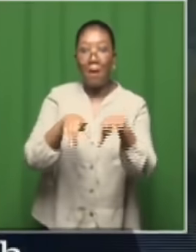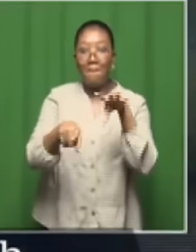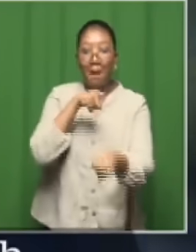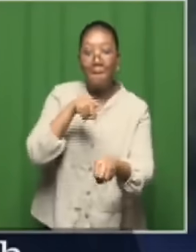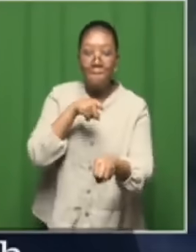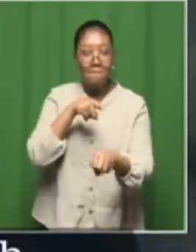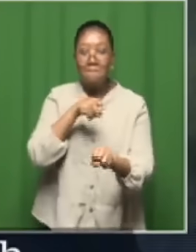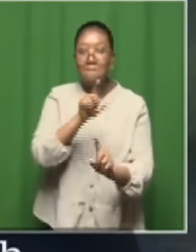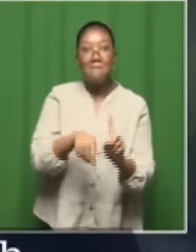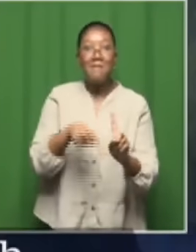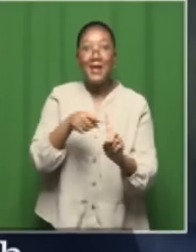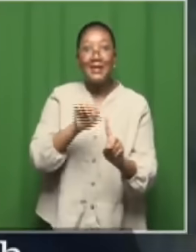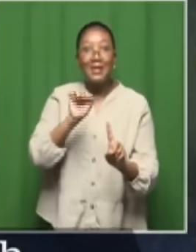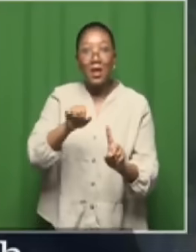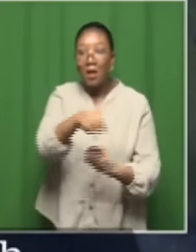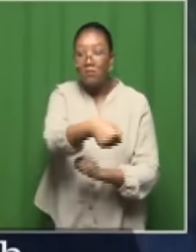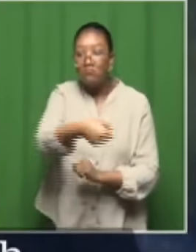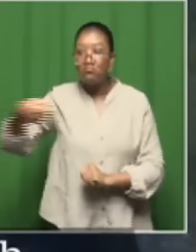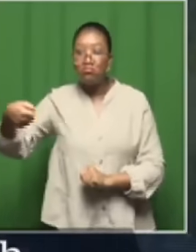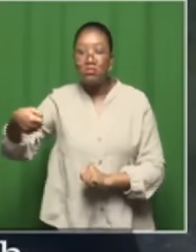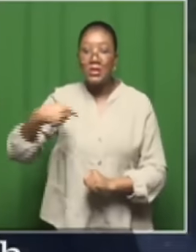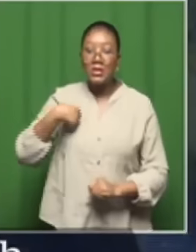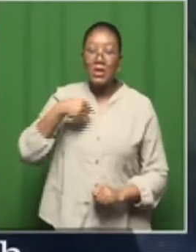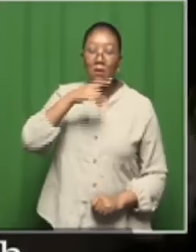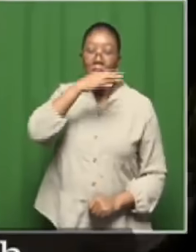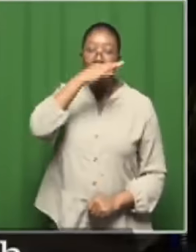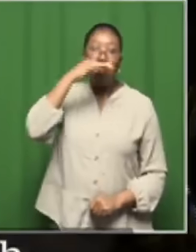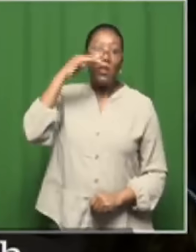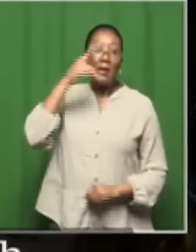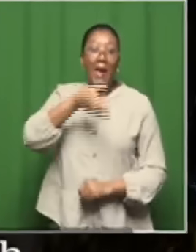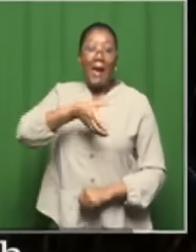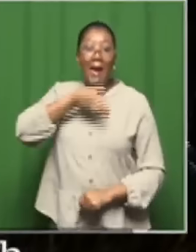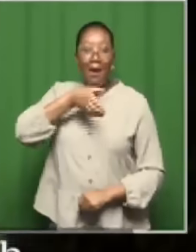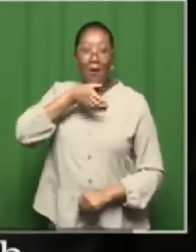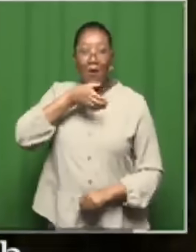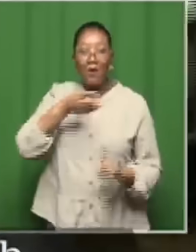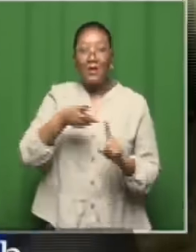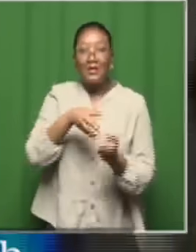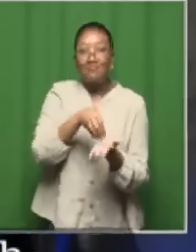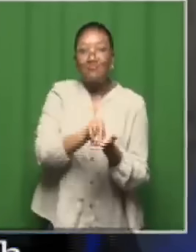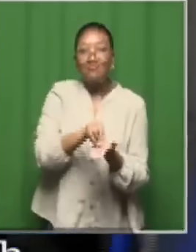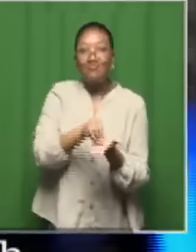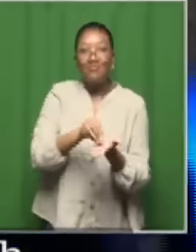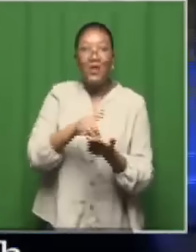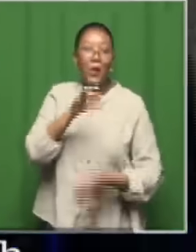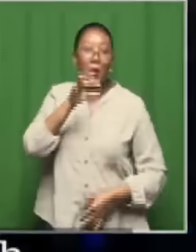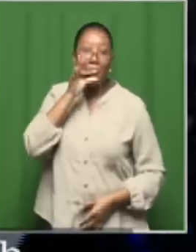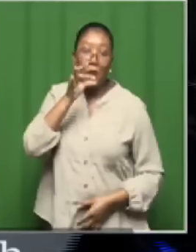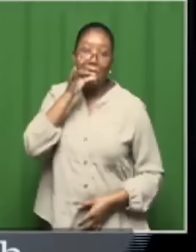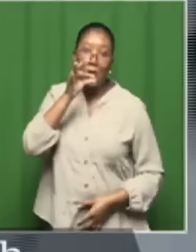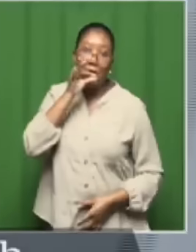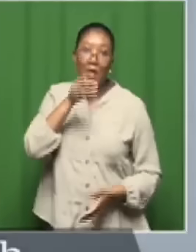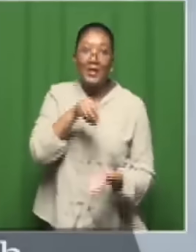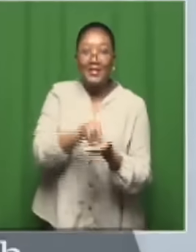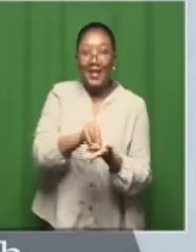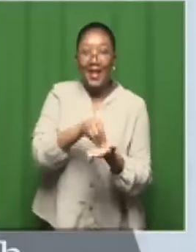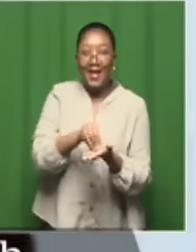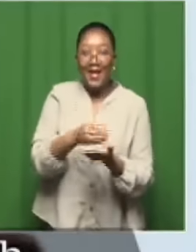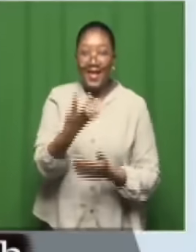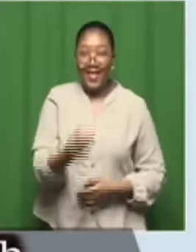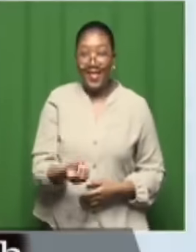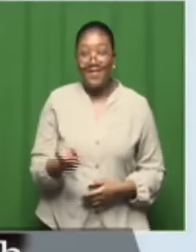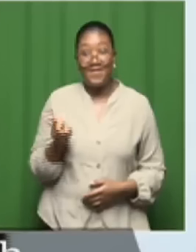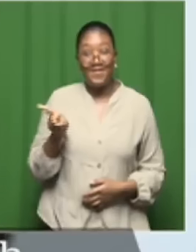car, you could smell the alcohol on his breath. And he's admitted that he's been smoking dacha. So he's got Zol in the car, which they're going